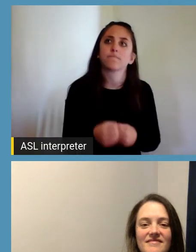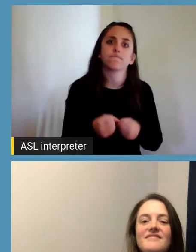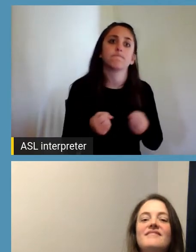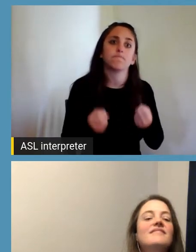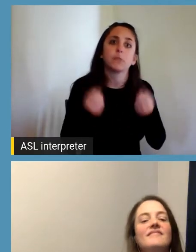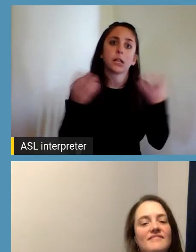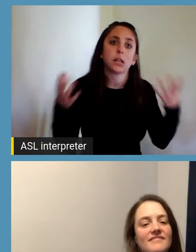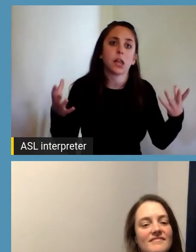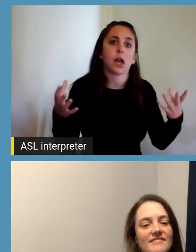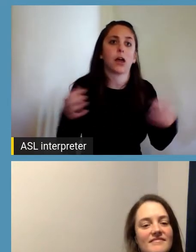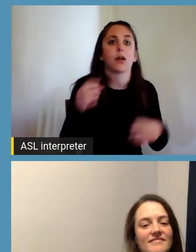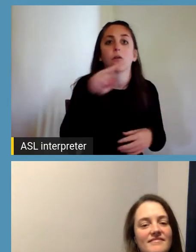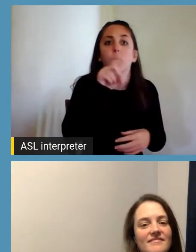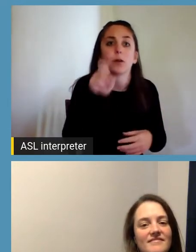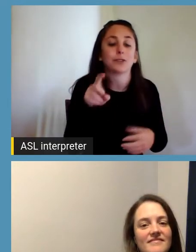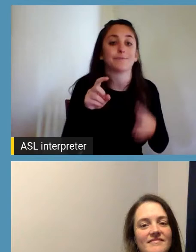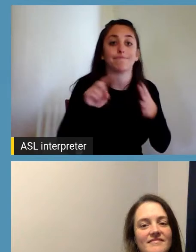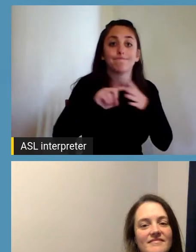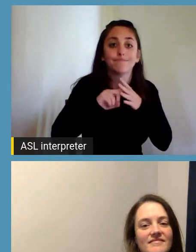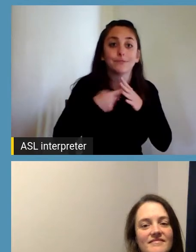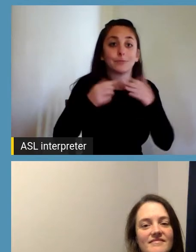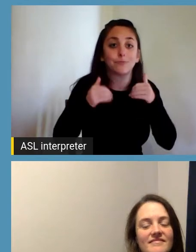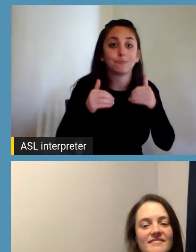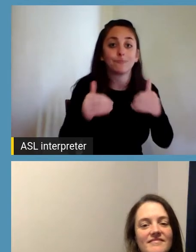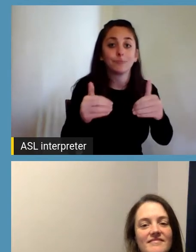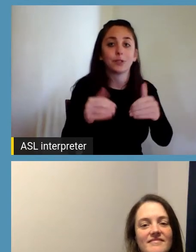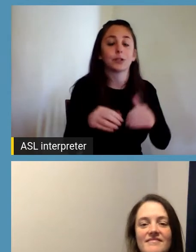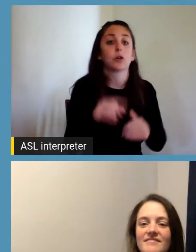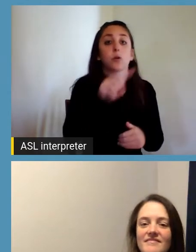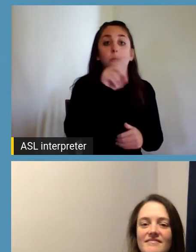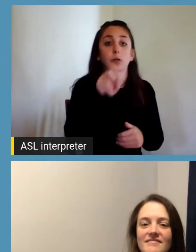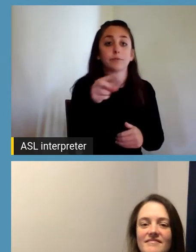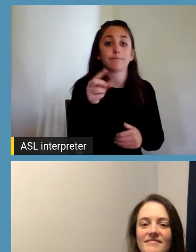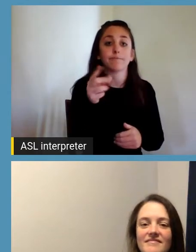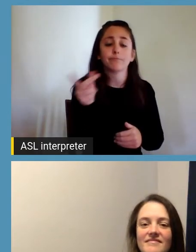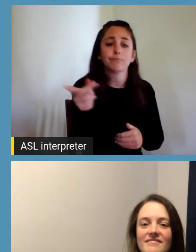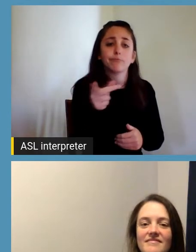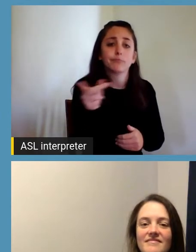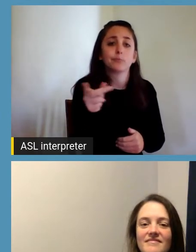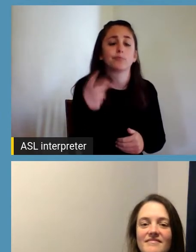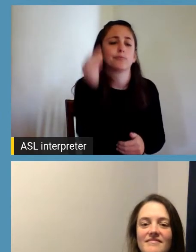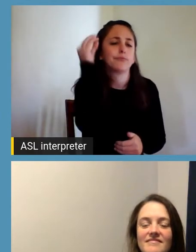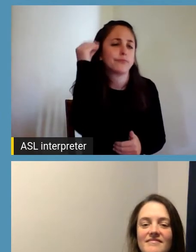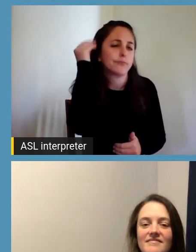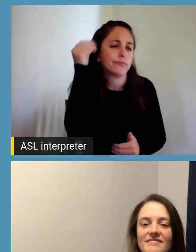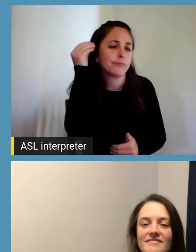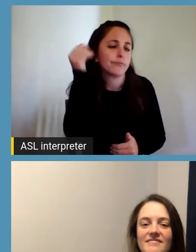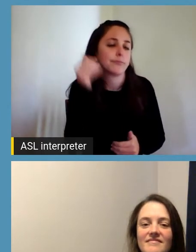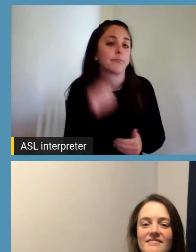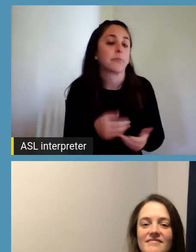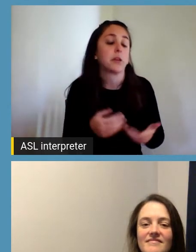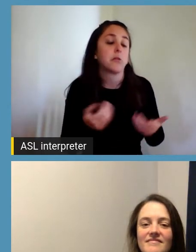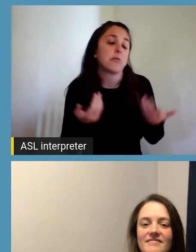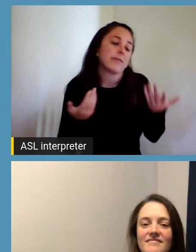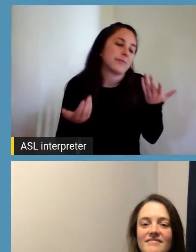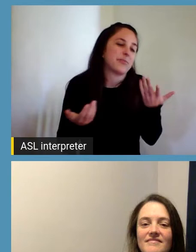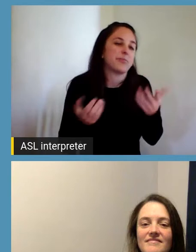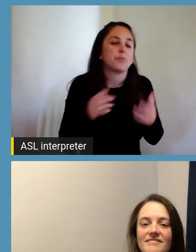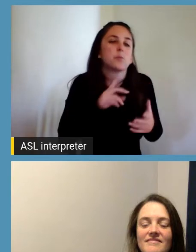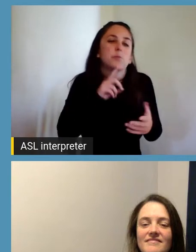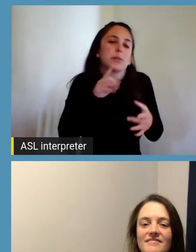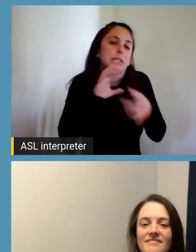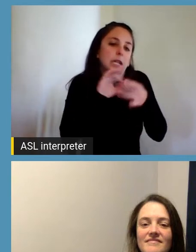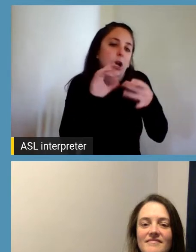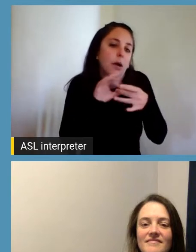here. This is a question perhaps for the both of you to think about. It's more of a comment, actually, but I would love to